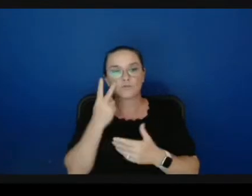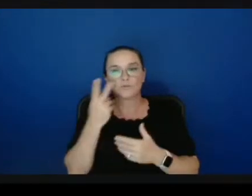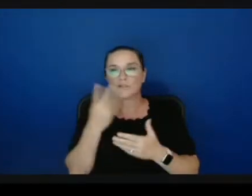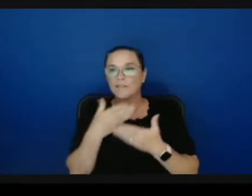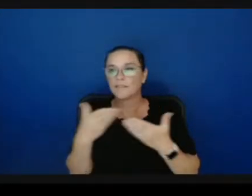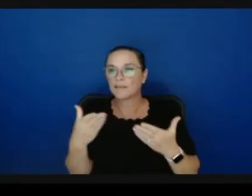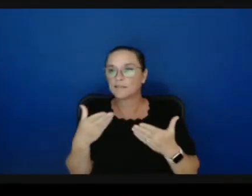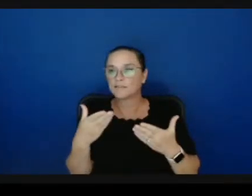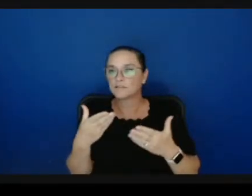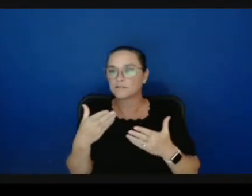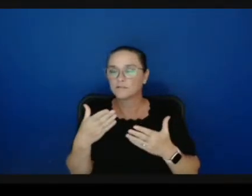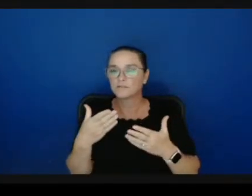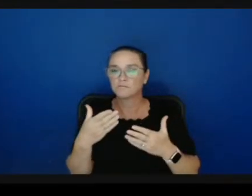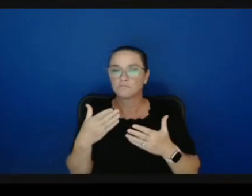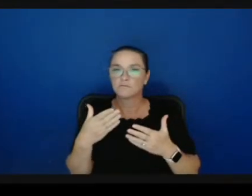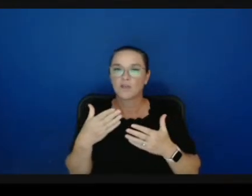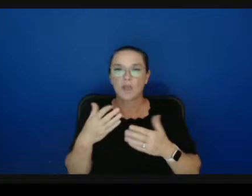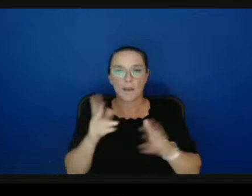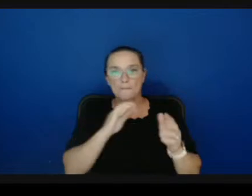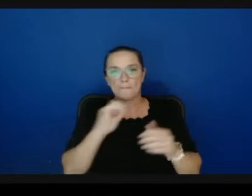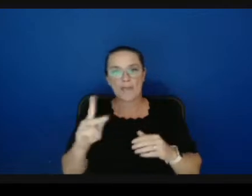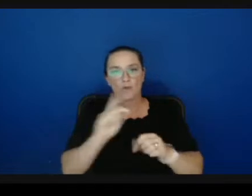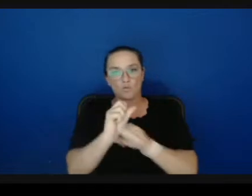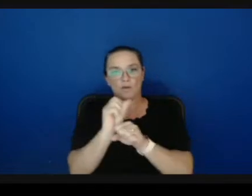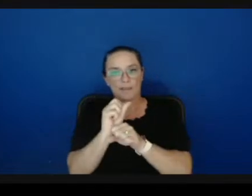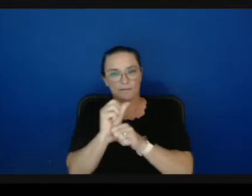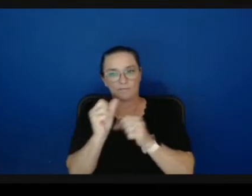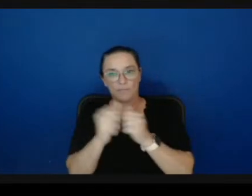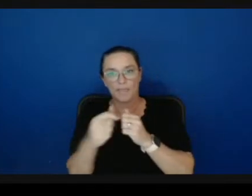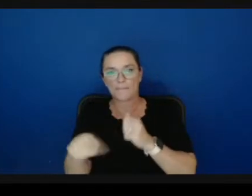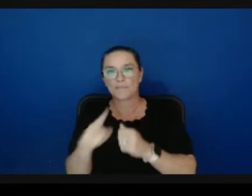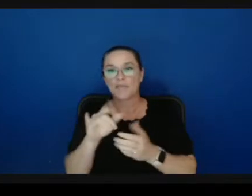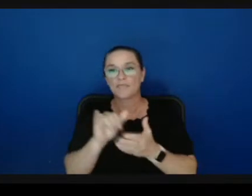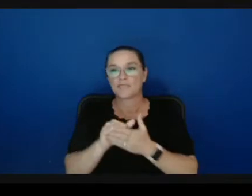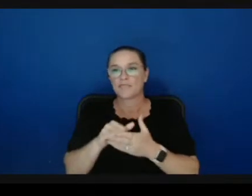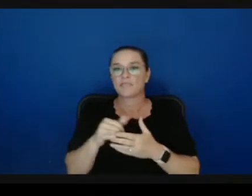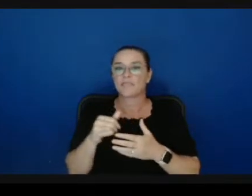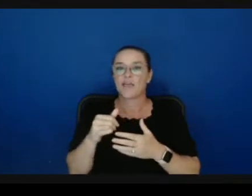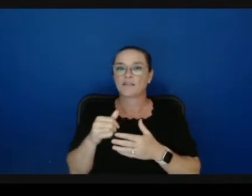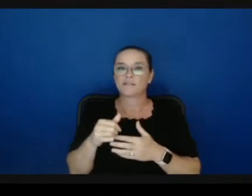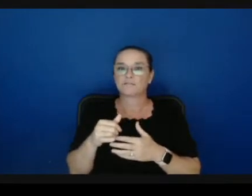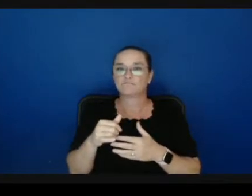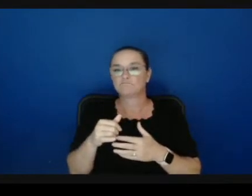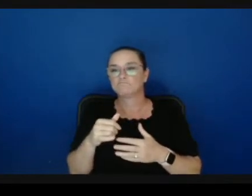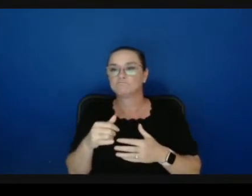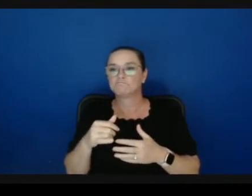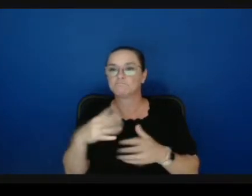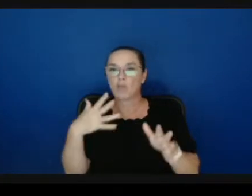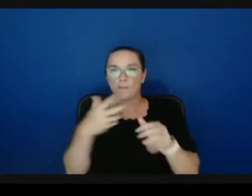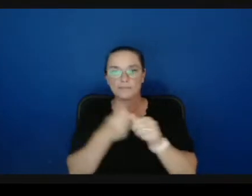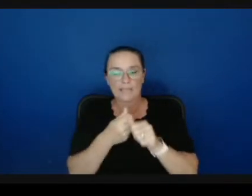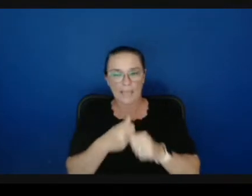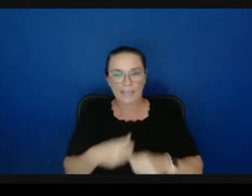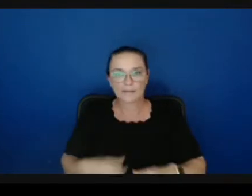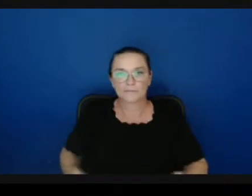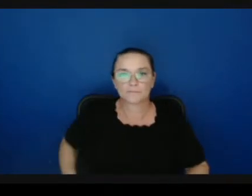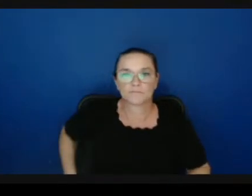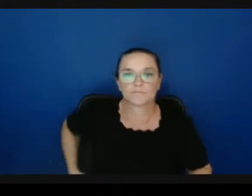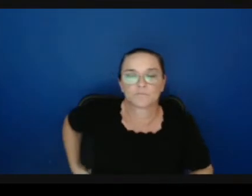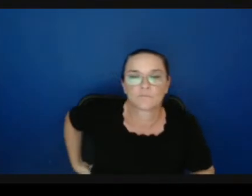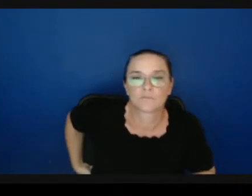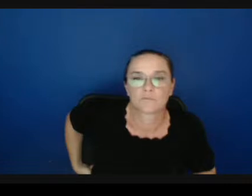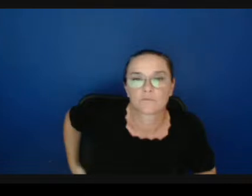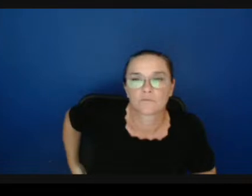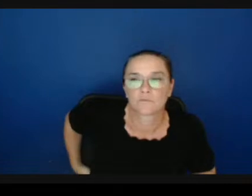them. So that is our text update. And I'm going to scroll up here to show you guys